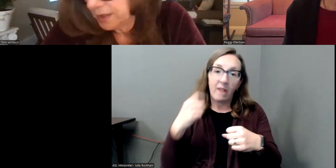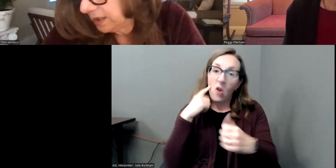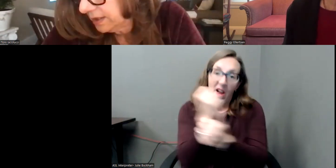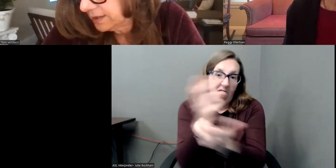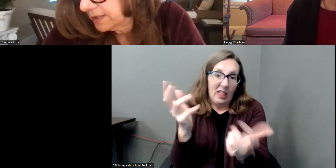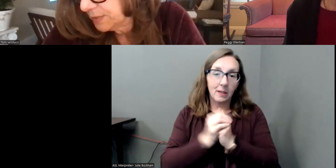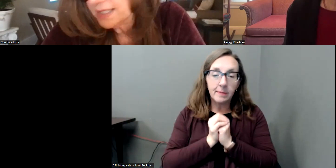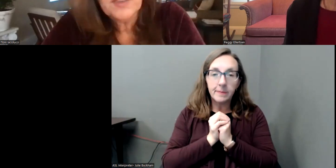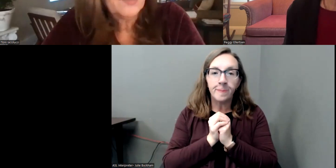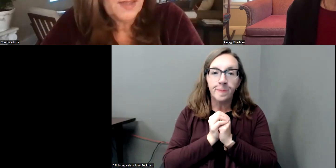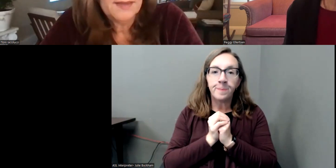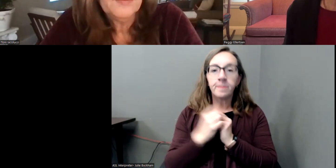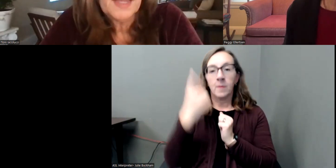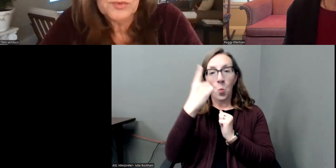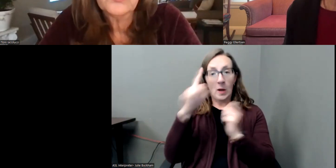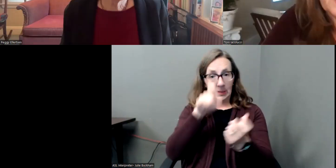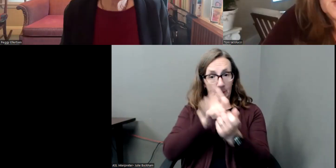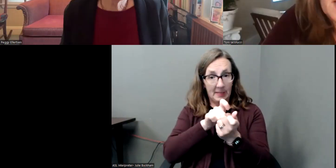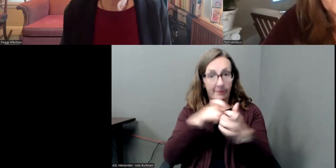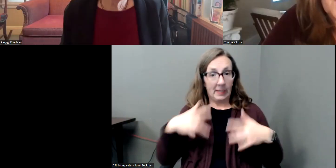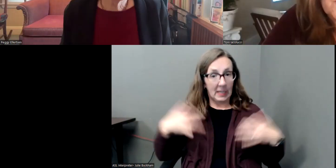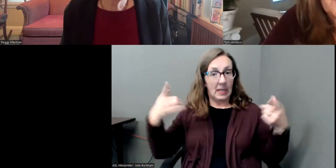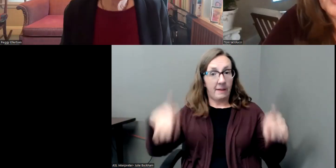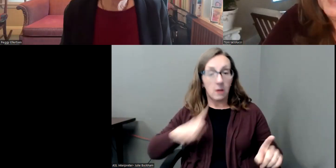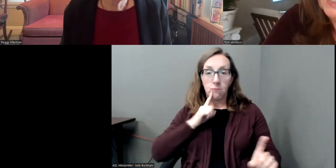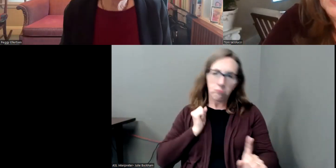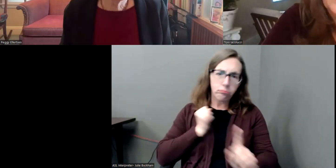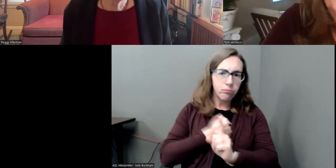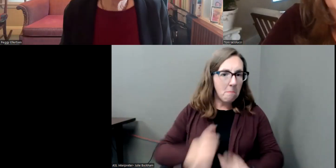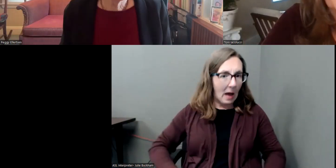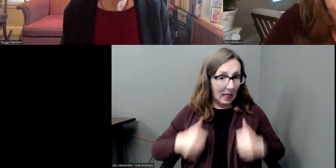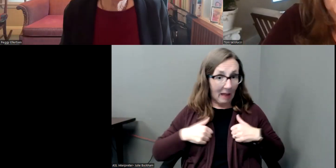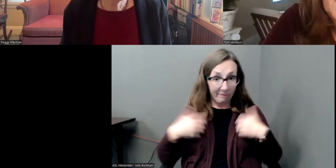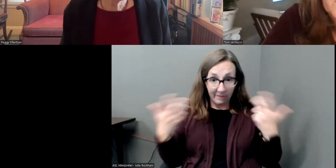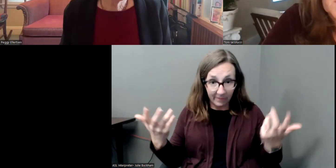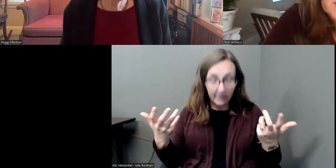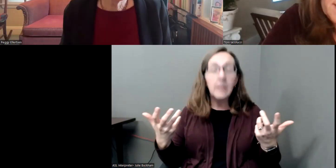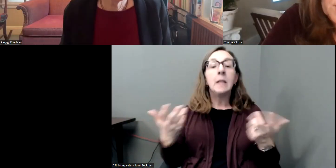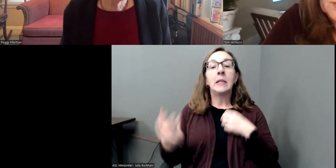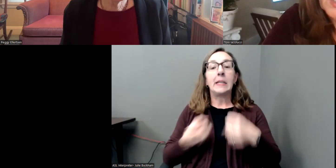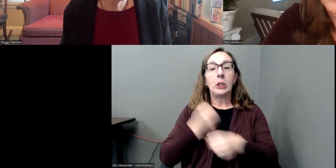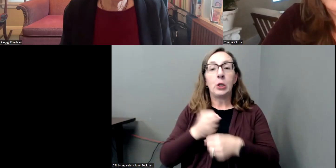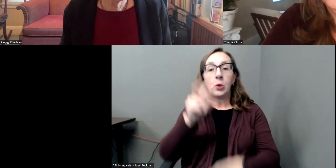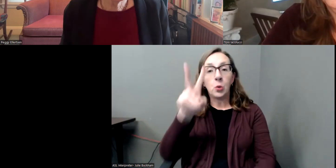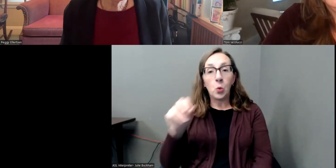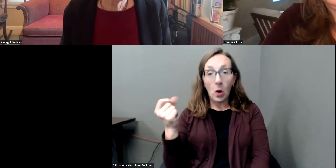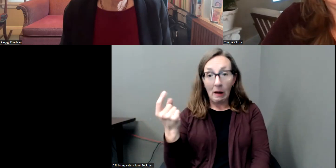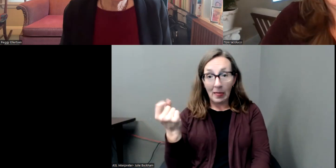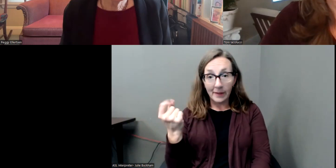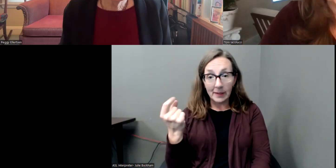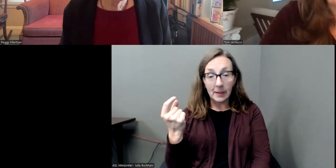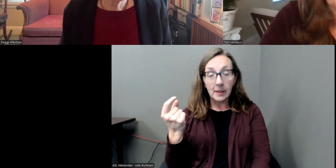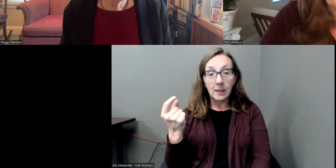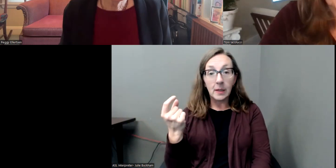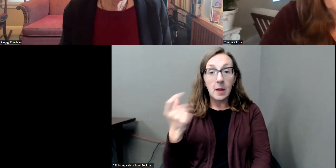One specific event that was really life-changing for me was in 2011.